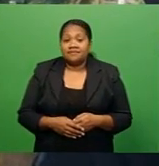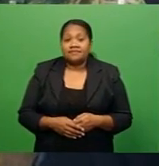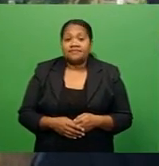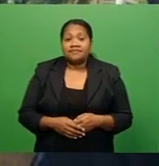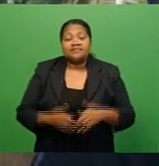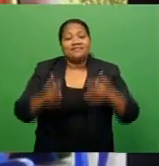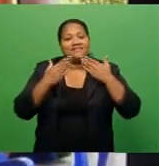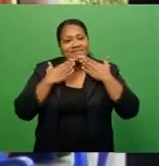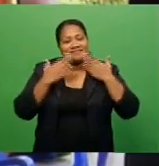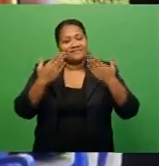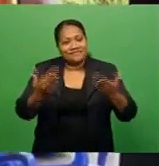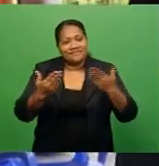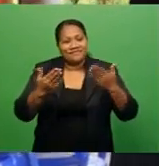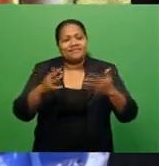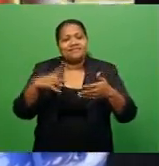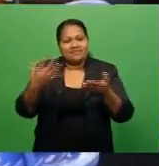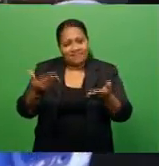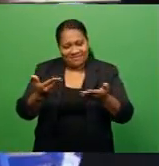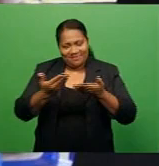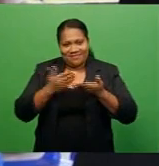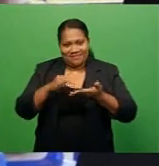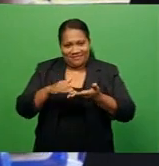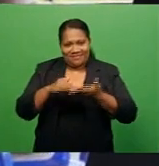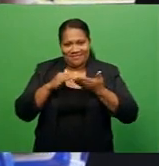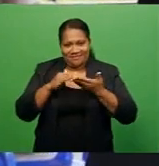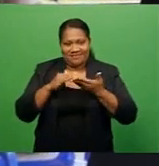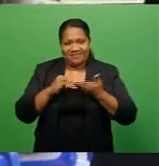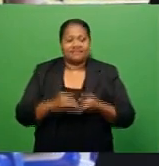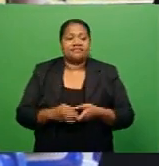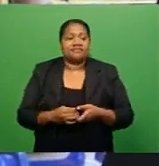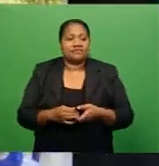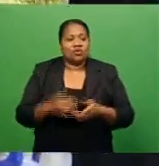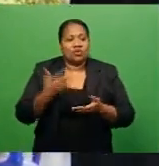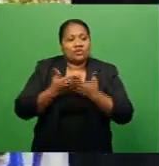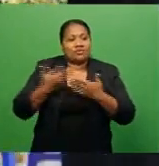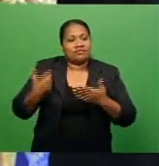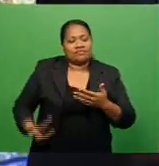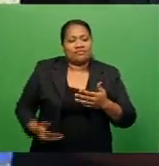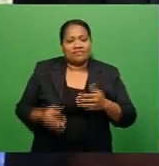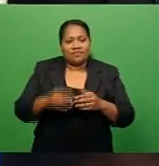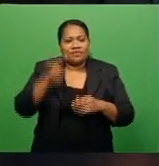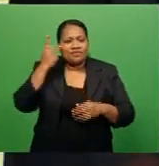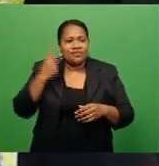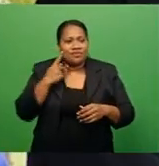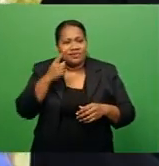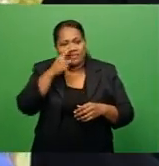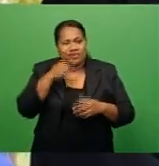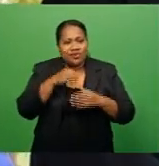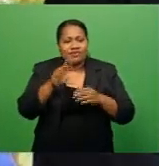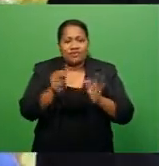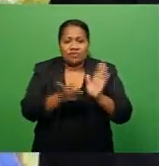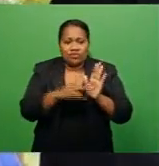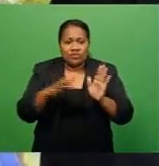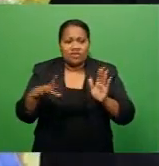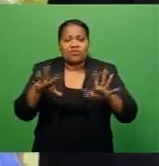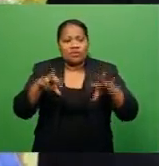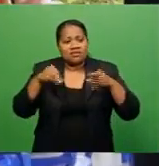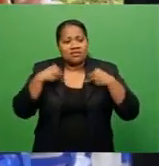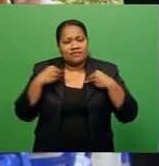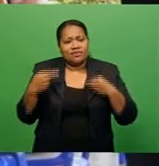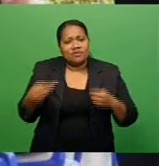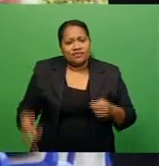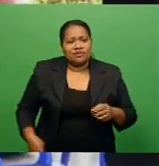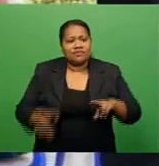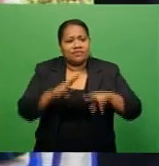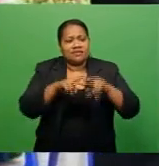Thank you for lending a helping hand. On behalf of the parents and the people of Nabua, have received the gift of uniforms from FBC and have